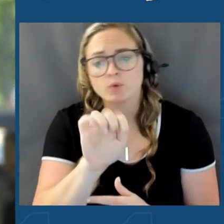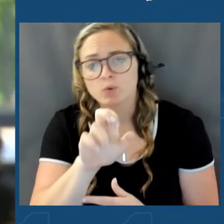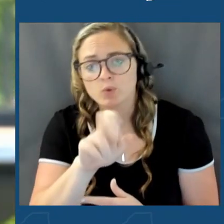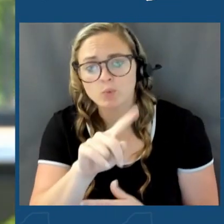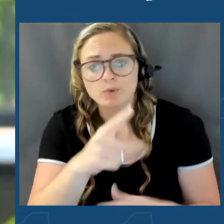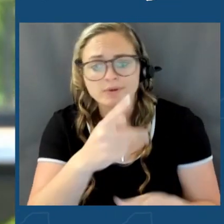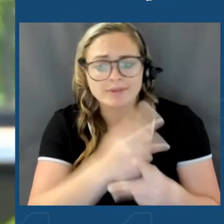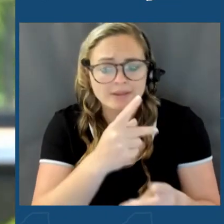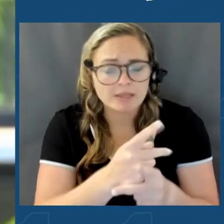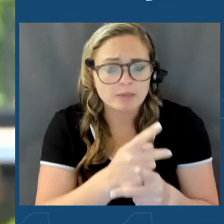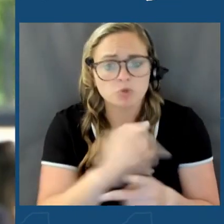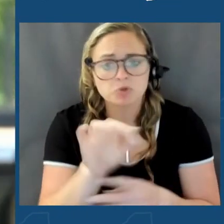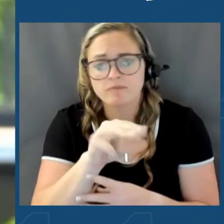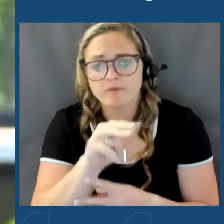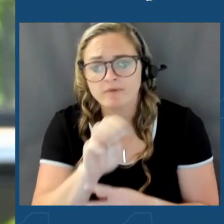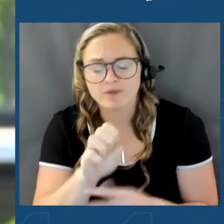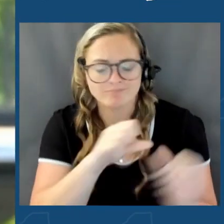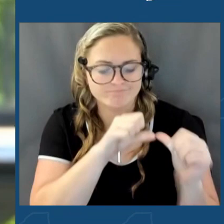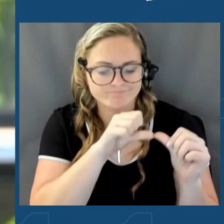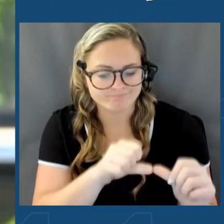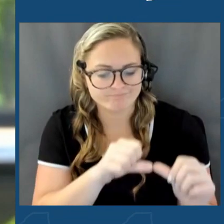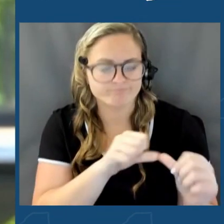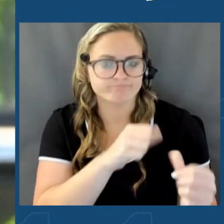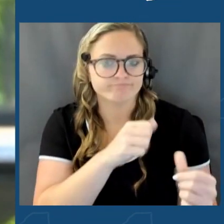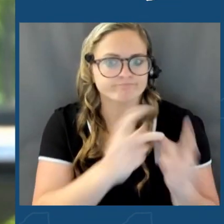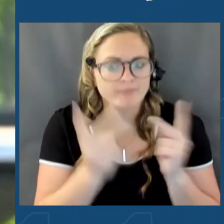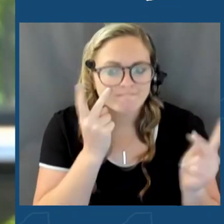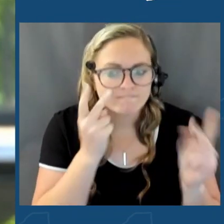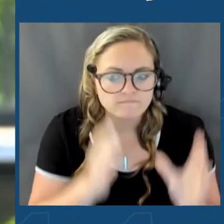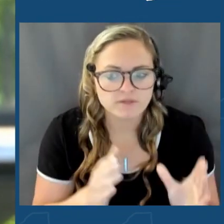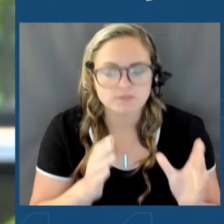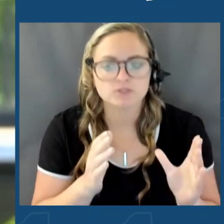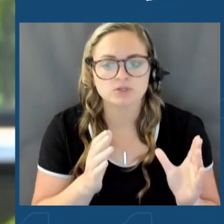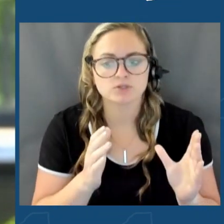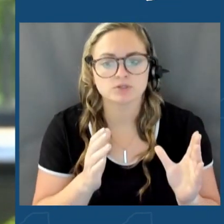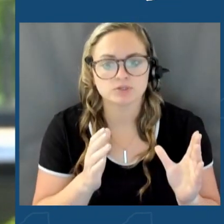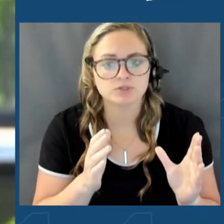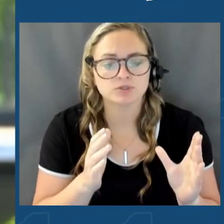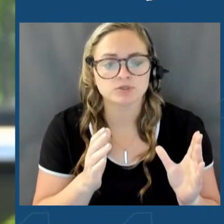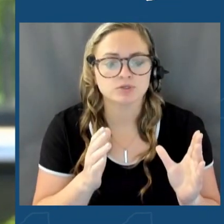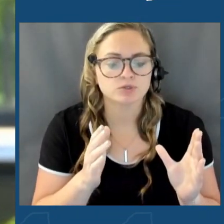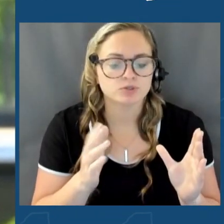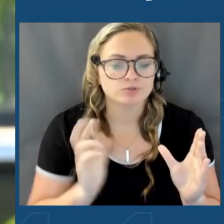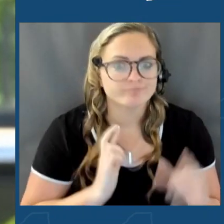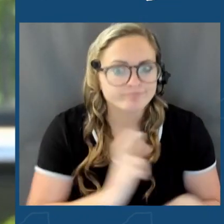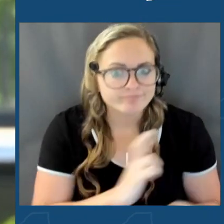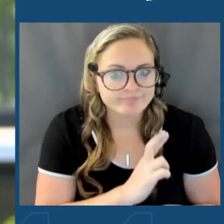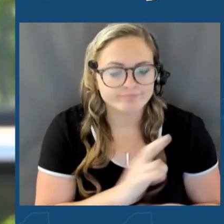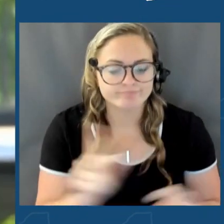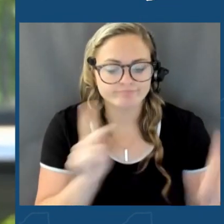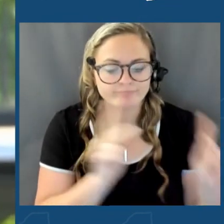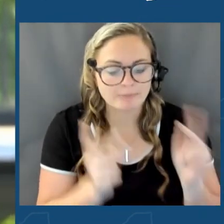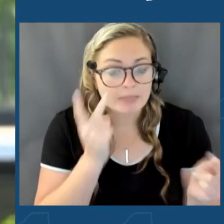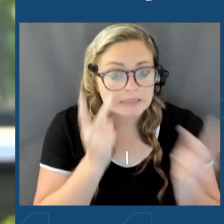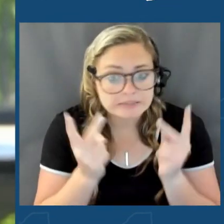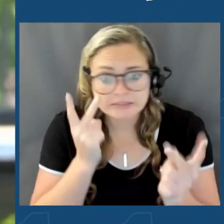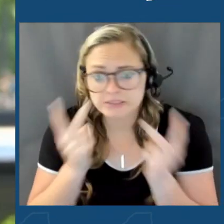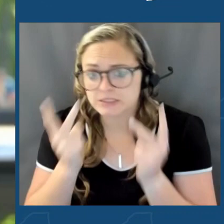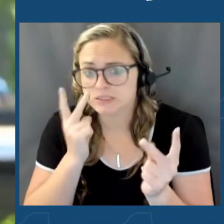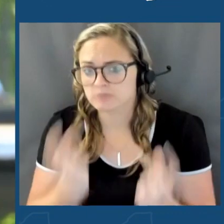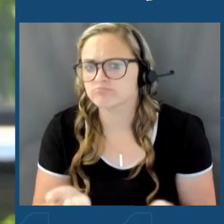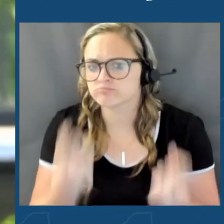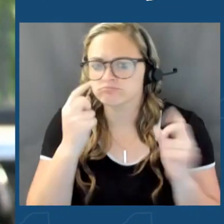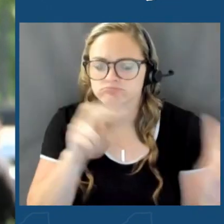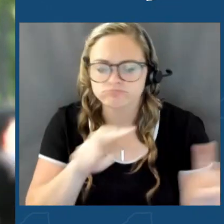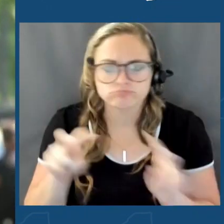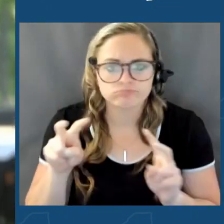flame, to ensure that visitors and residents and all who see this site understand